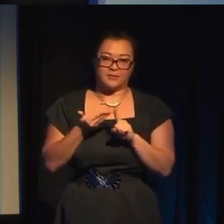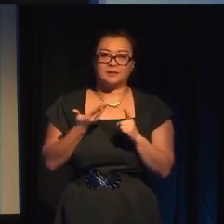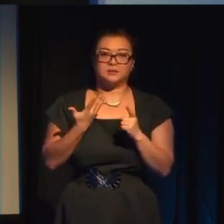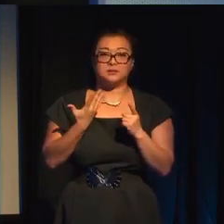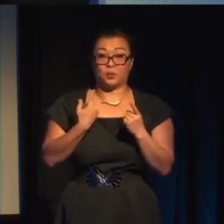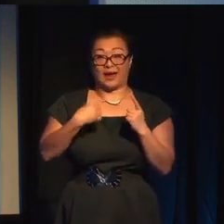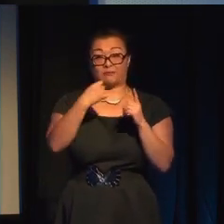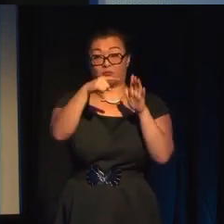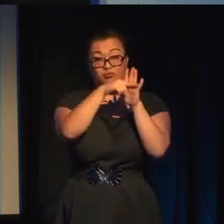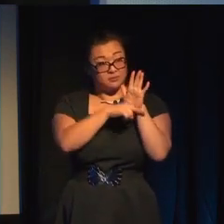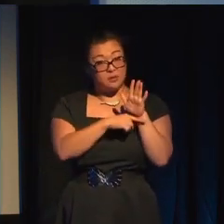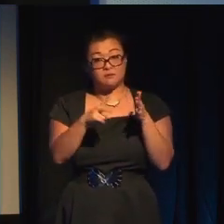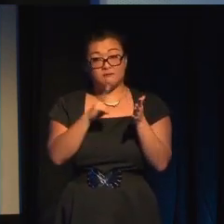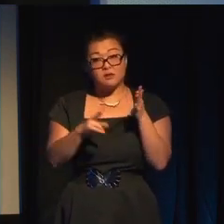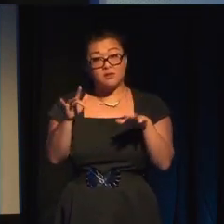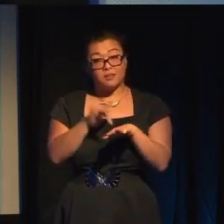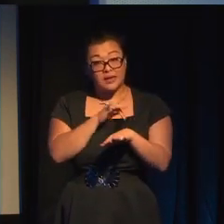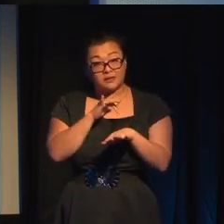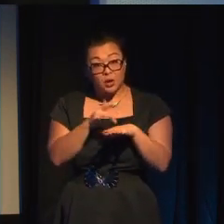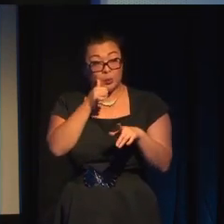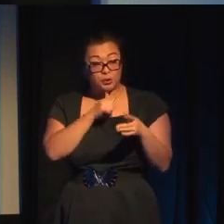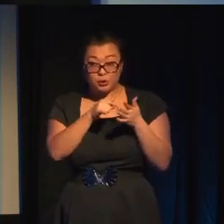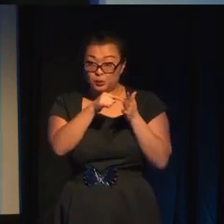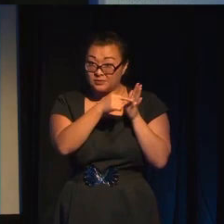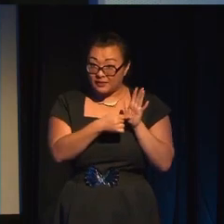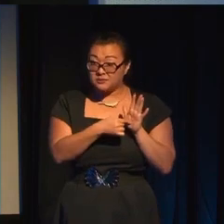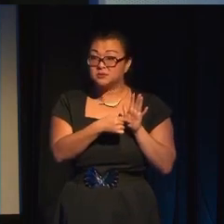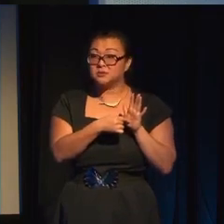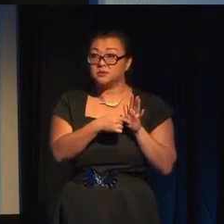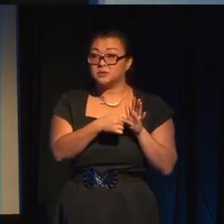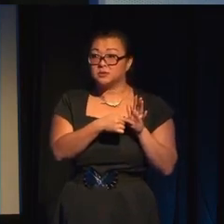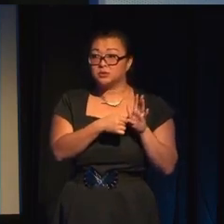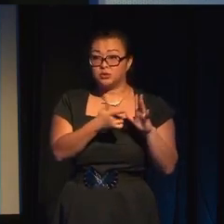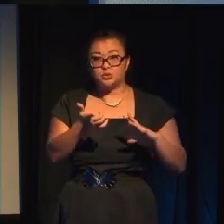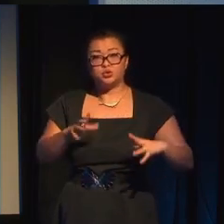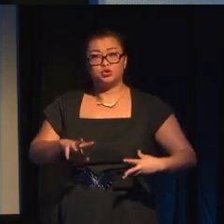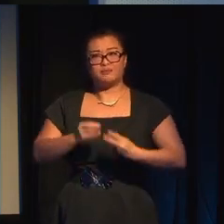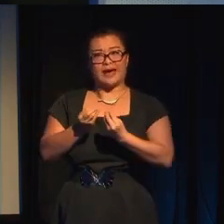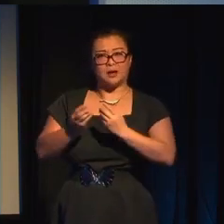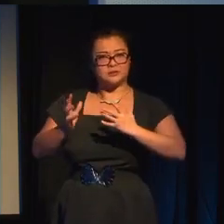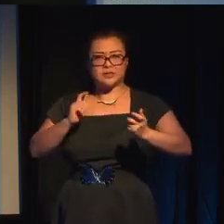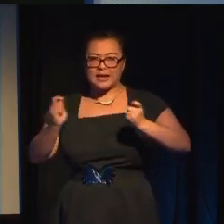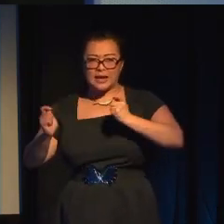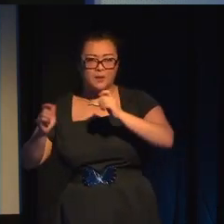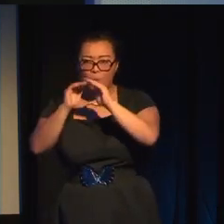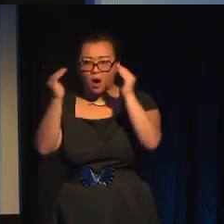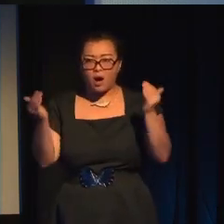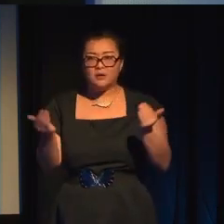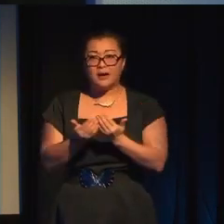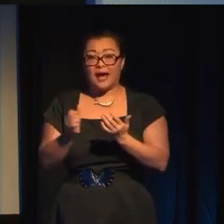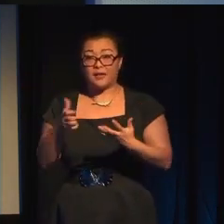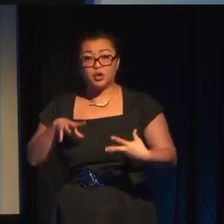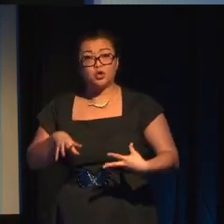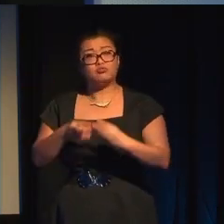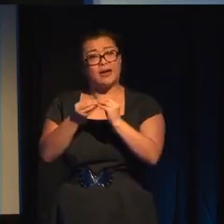to, and to write a dynamic world, to then use the idea of an AI system, very much based on Scratch, if you know